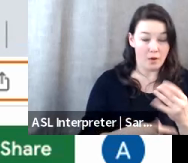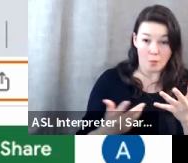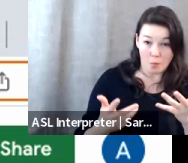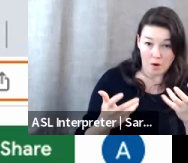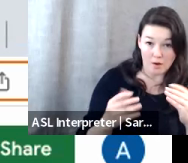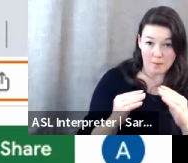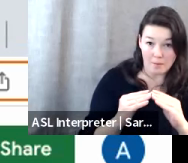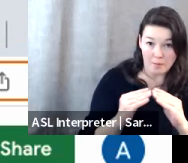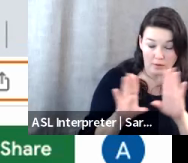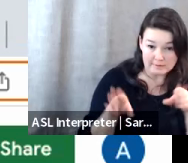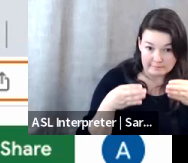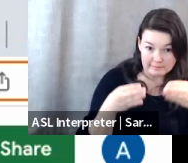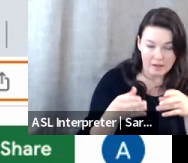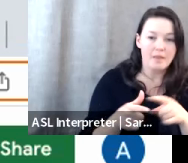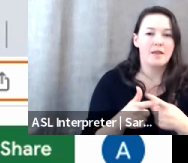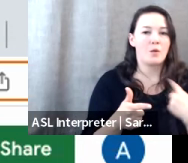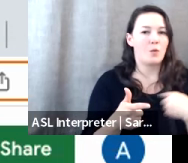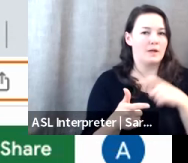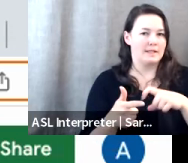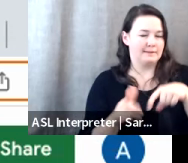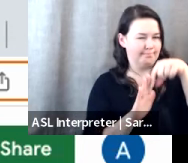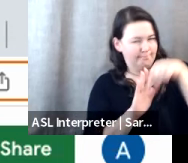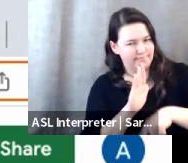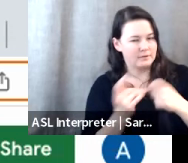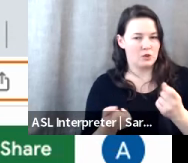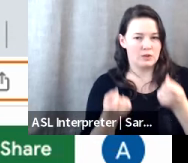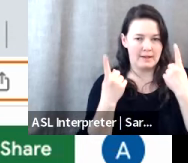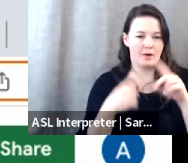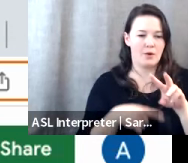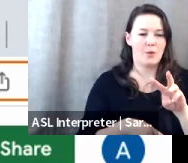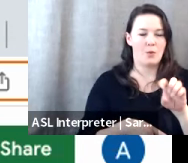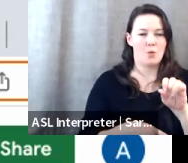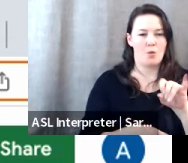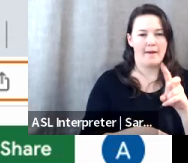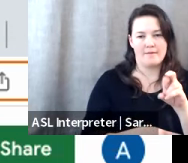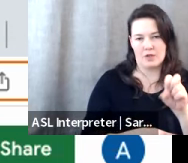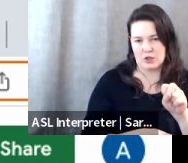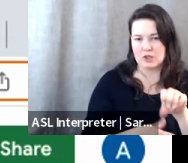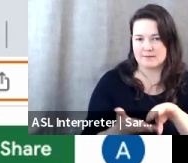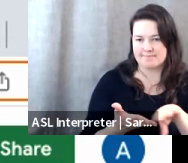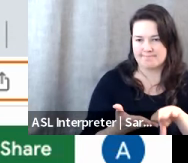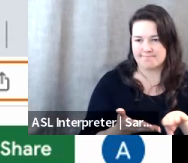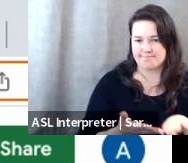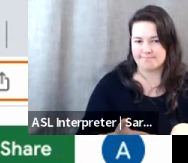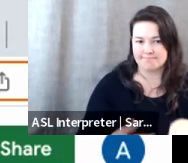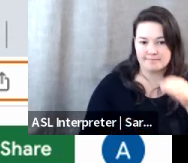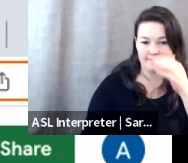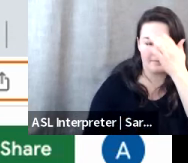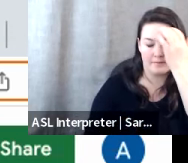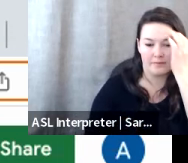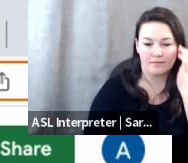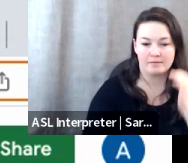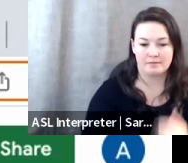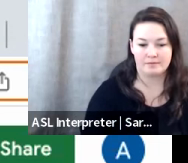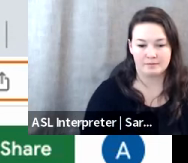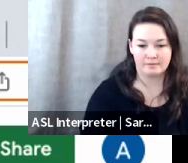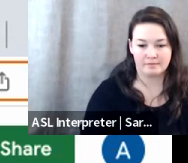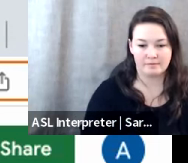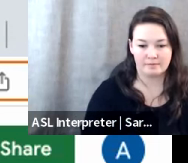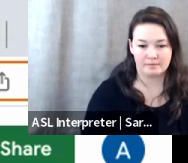we need to understand the waivers. Entonces, lo que entendí yo fue que hay dos maneras de tratarlo, así